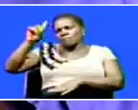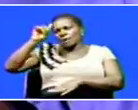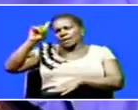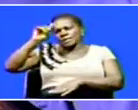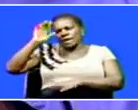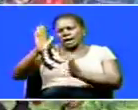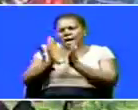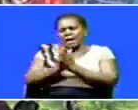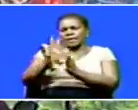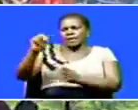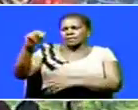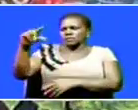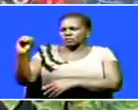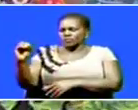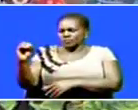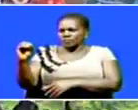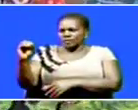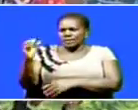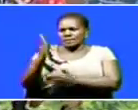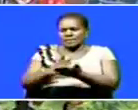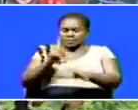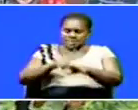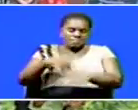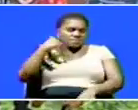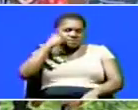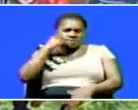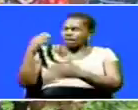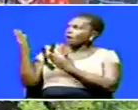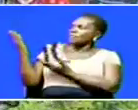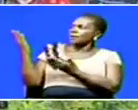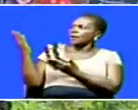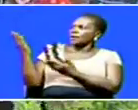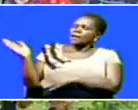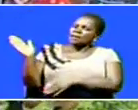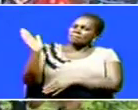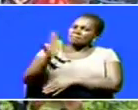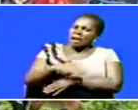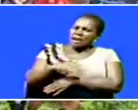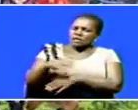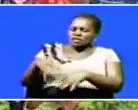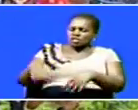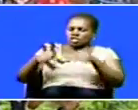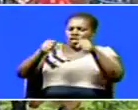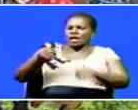non-state actors. Kuna saigine wanagojekea hapa. Tunarudi tu kwa shared wetu.